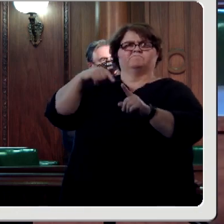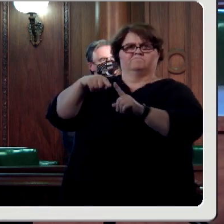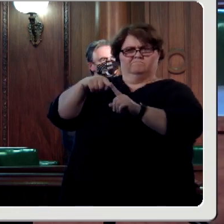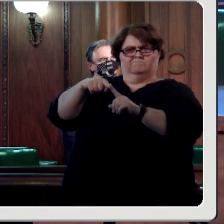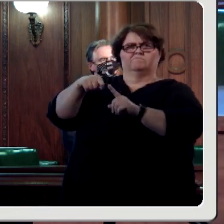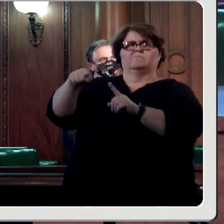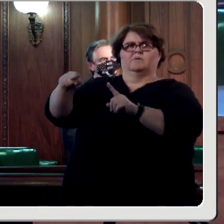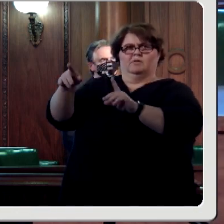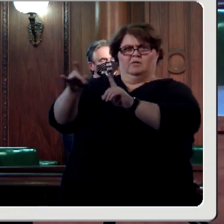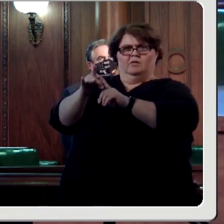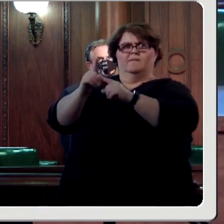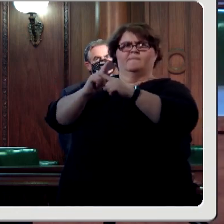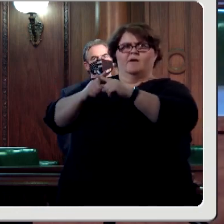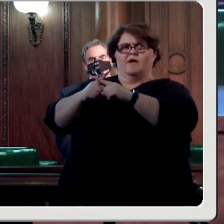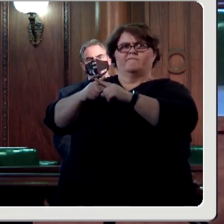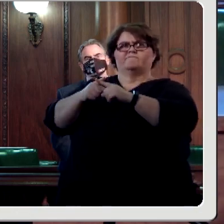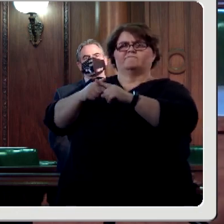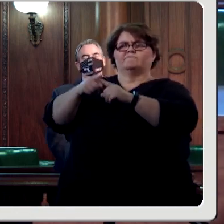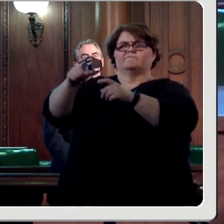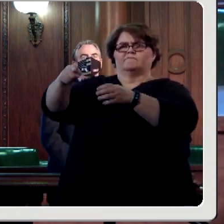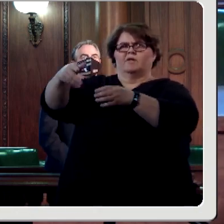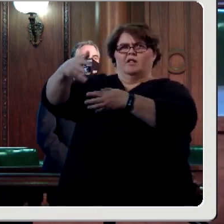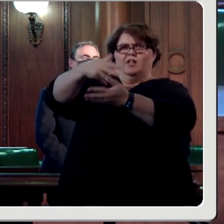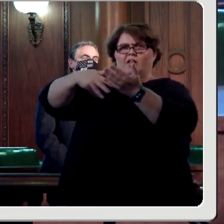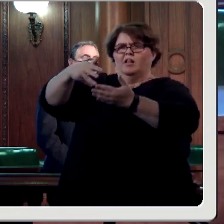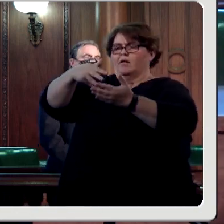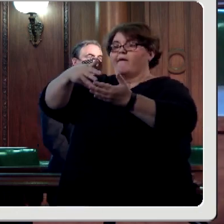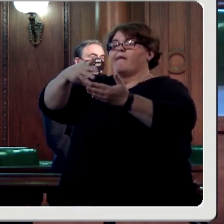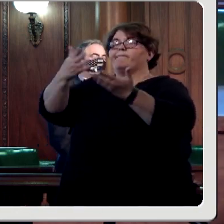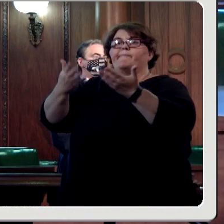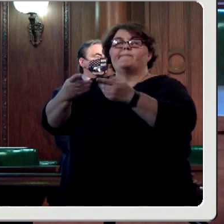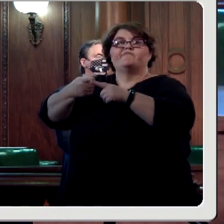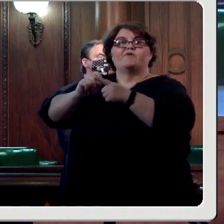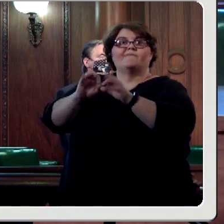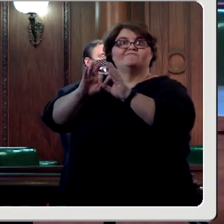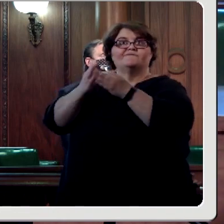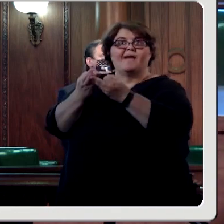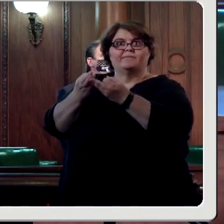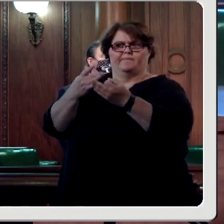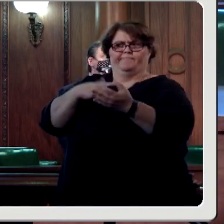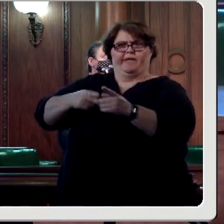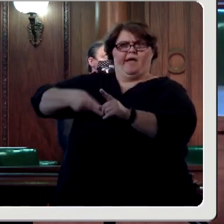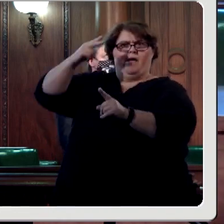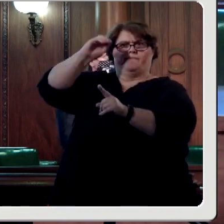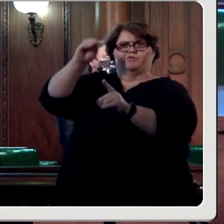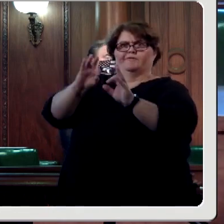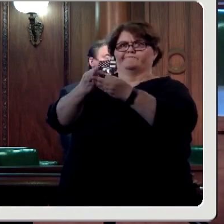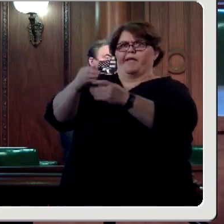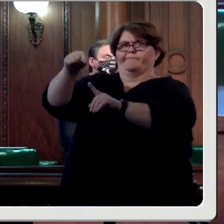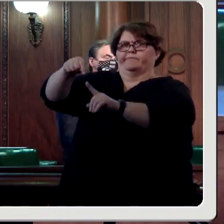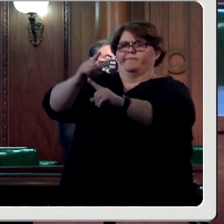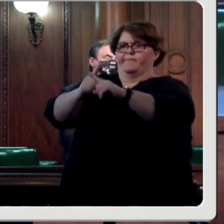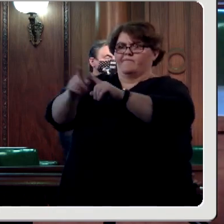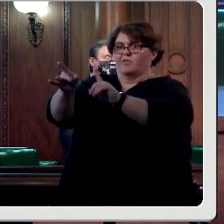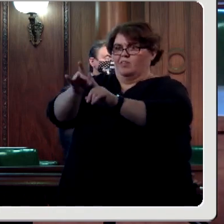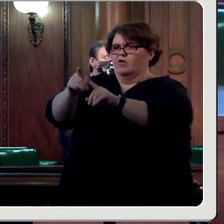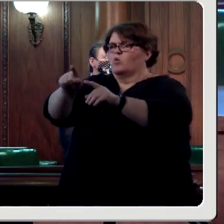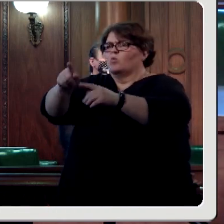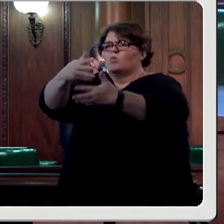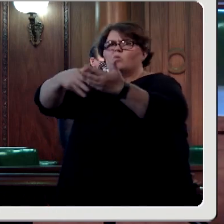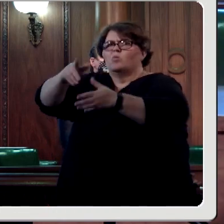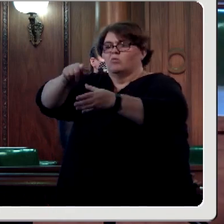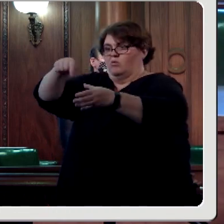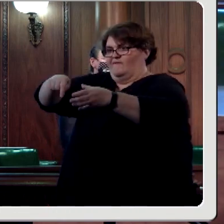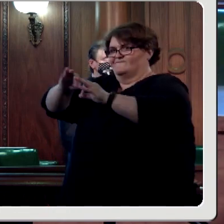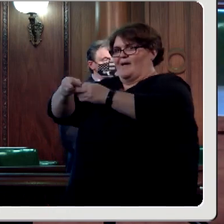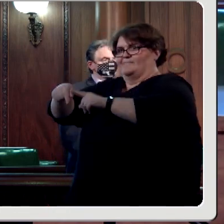amount of family clustering. So one or more people who work in the community or are out